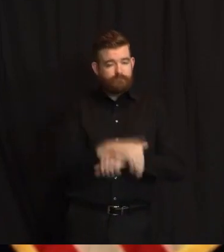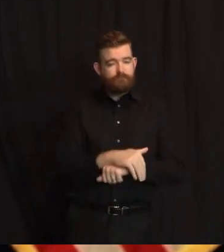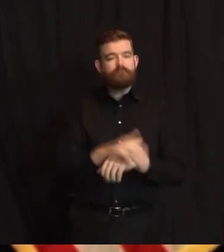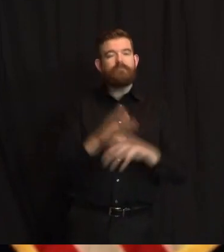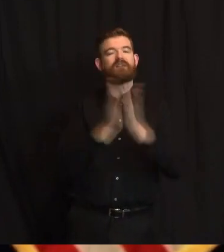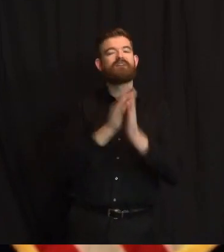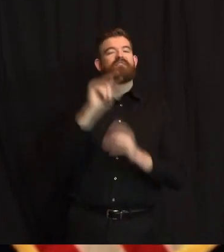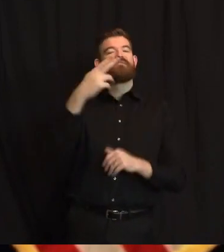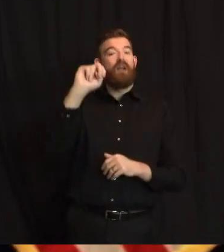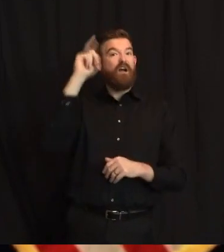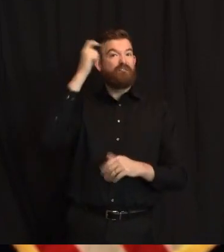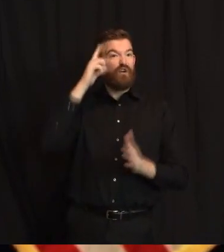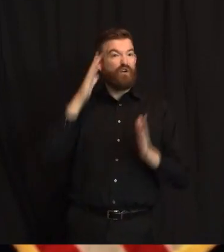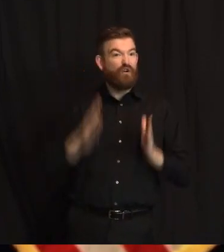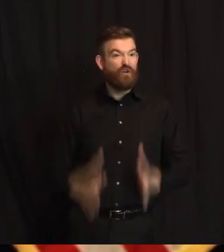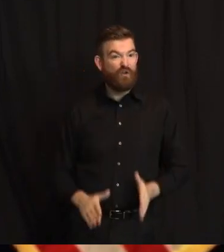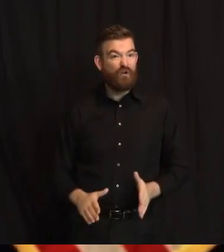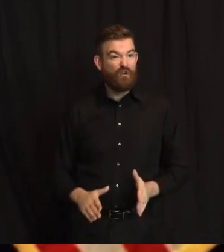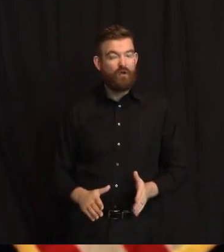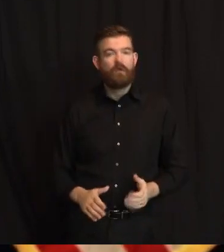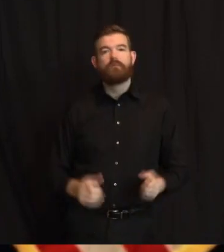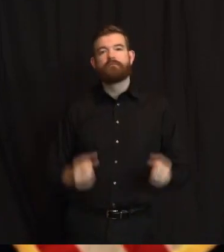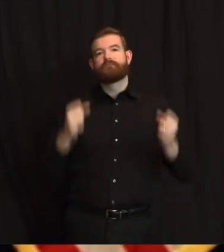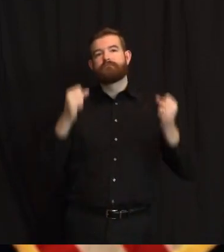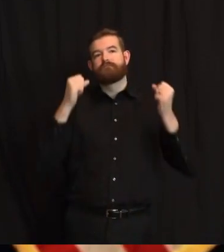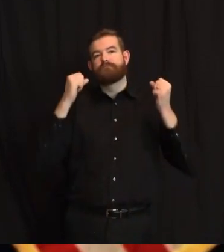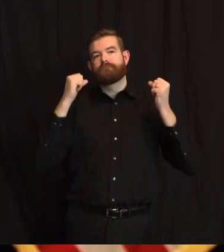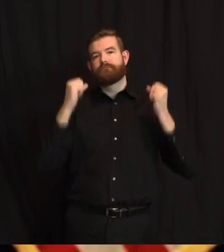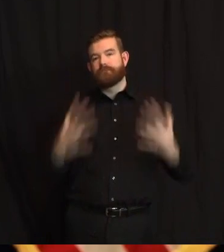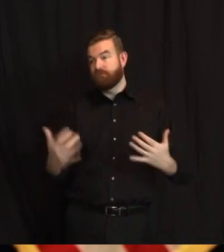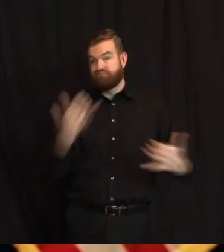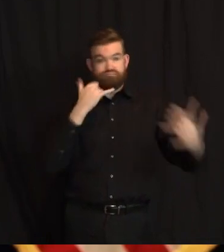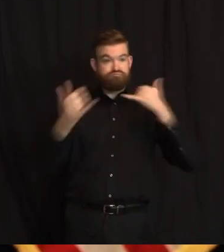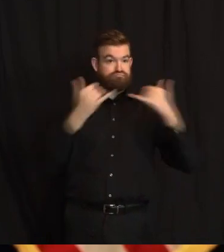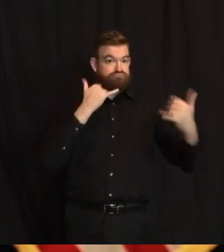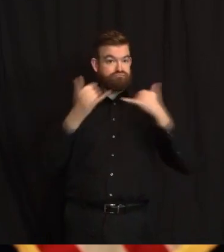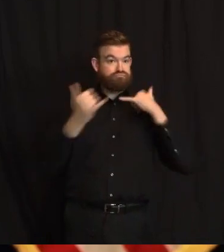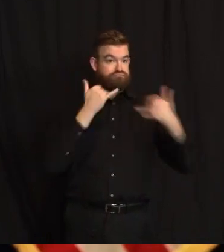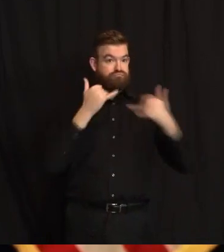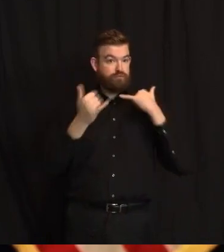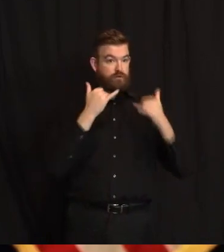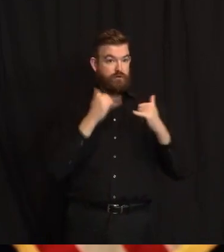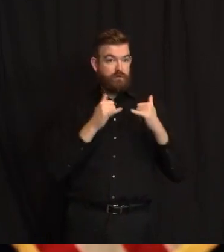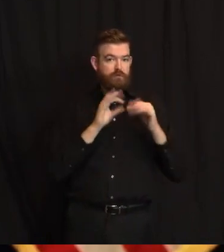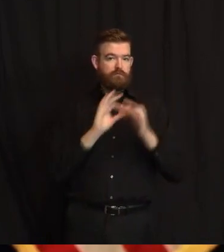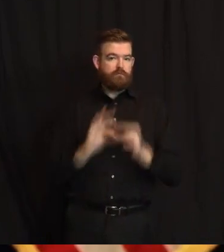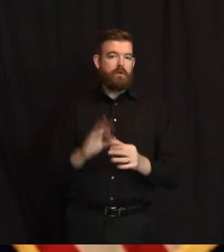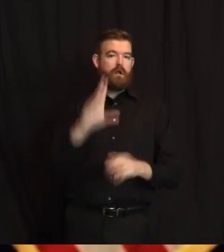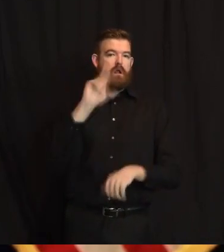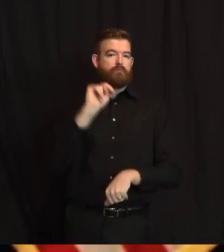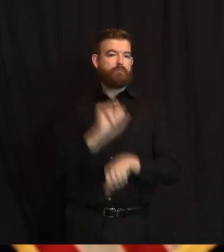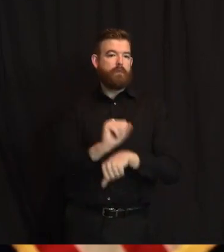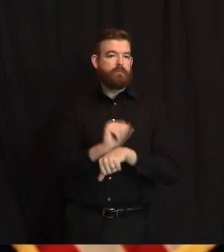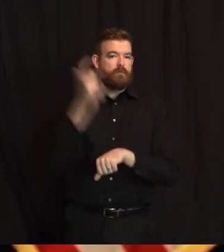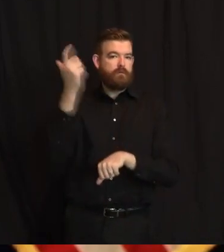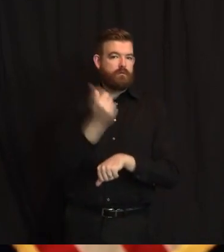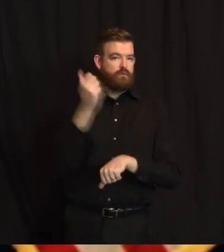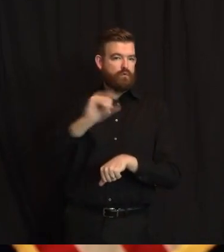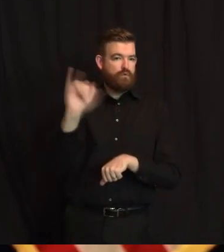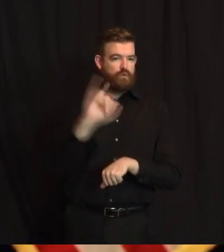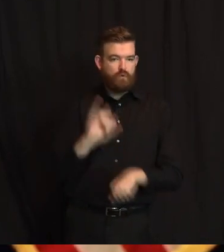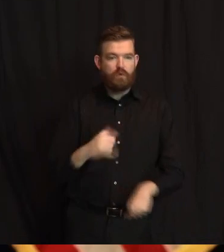to unemployment insurance and getting through. And by the way, I have complete sympathy with that. That's never a